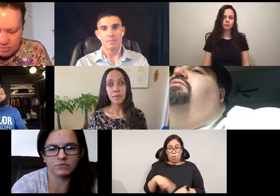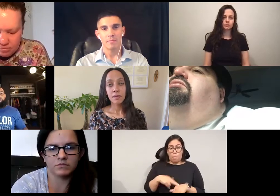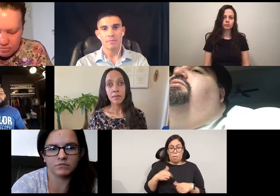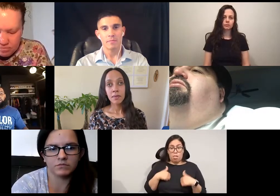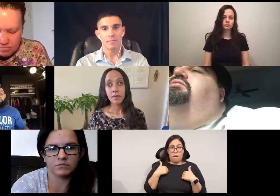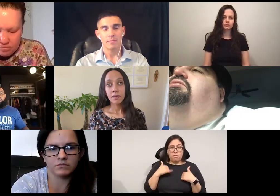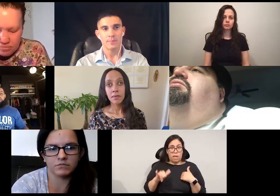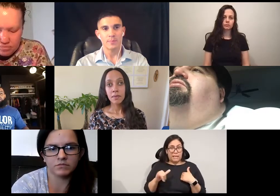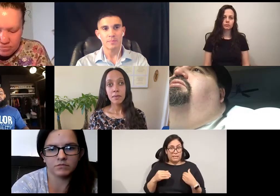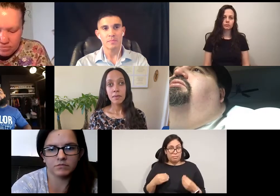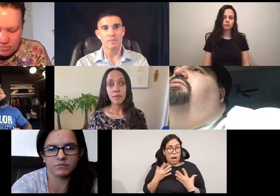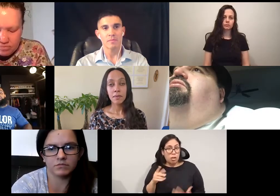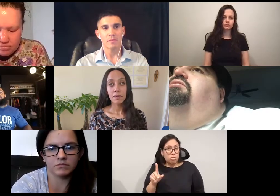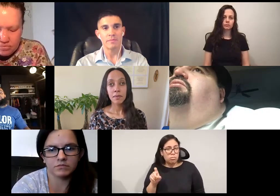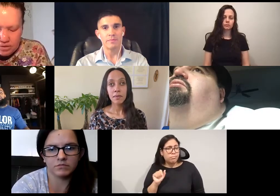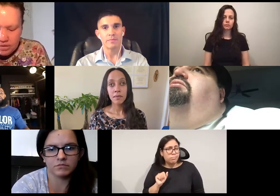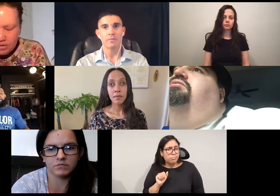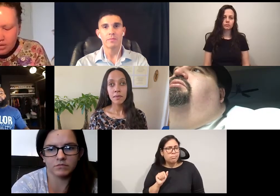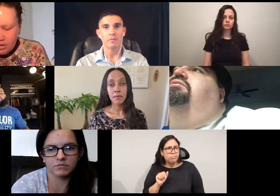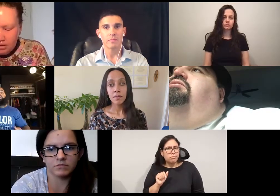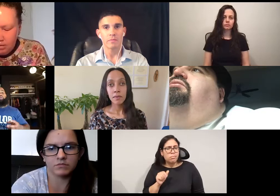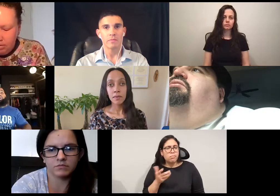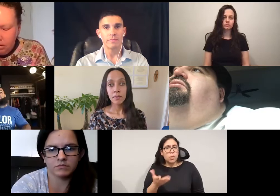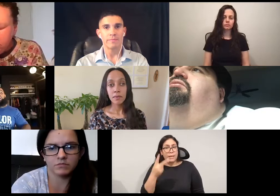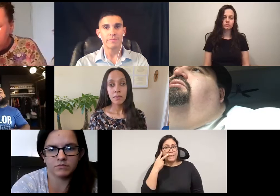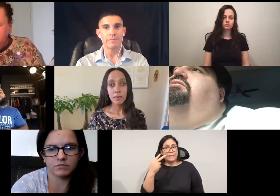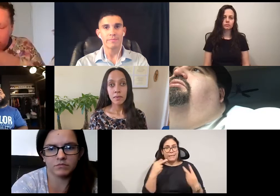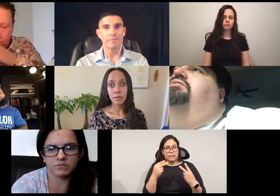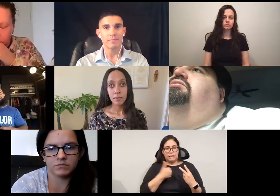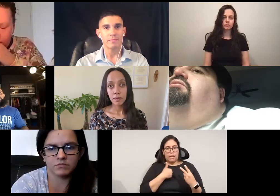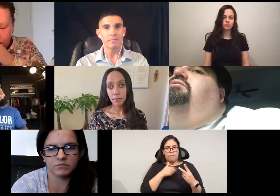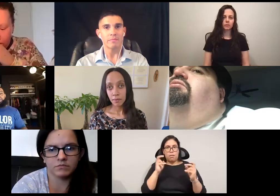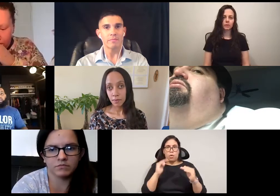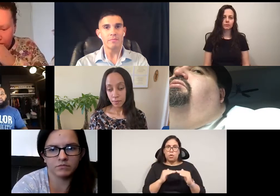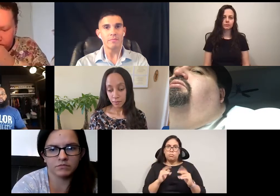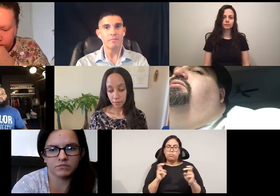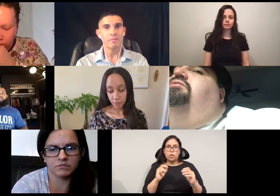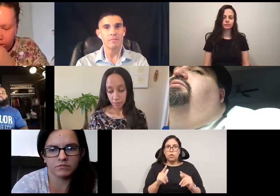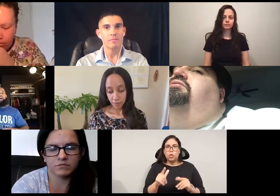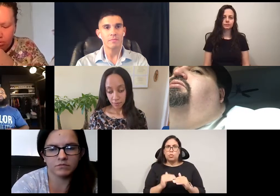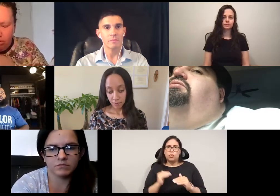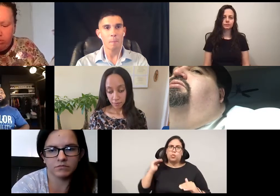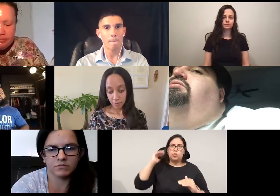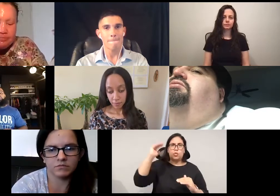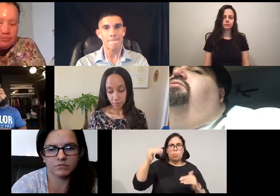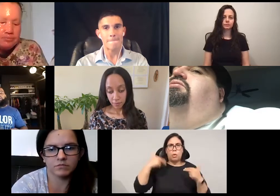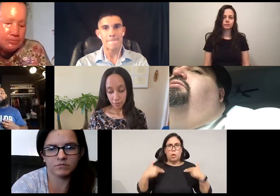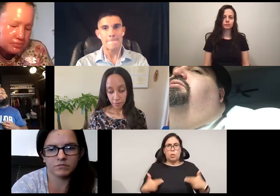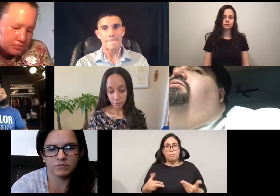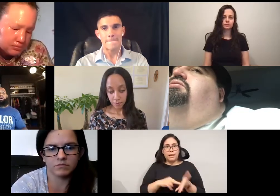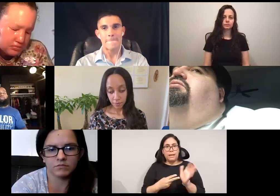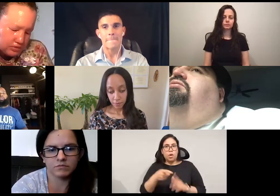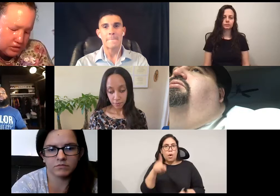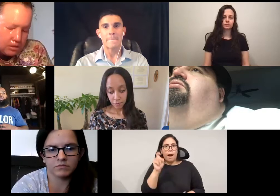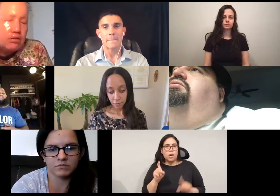our community, you start to see yourself as superhuman instead of just human, because you have to go out and make yourself